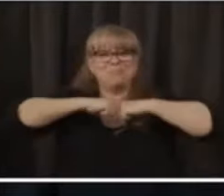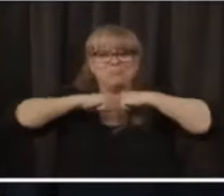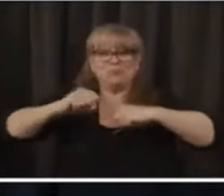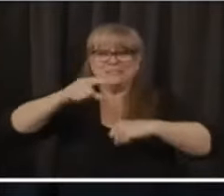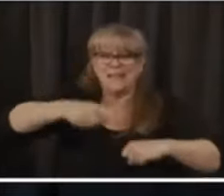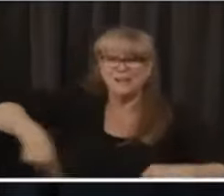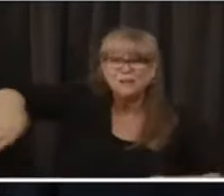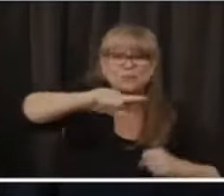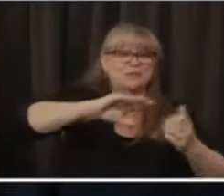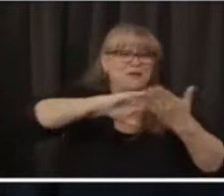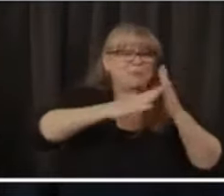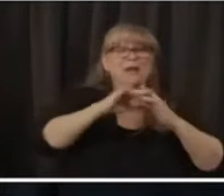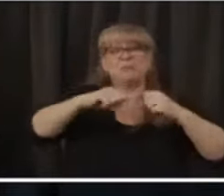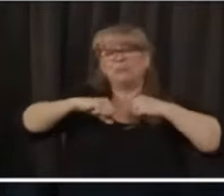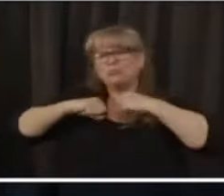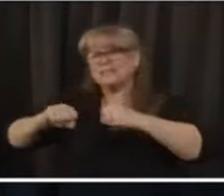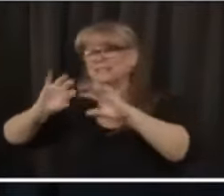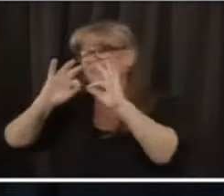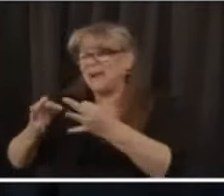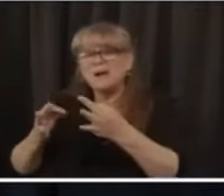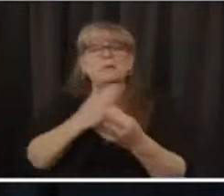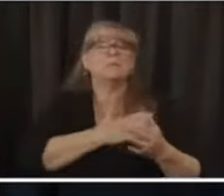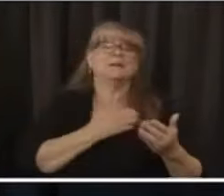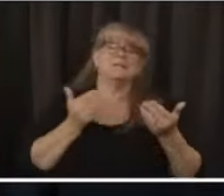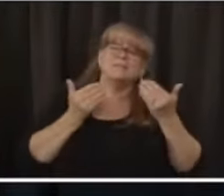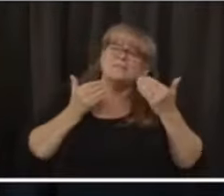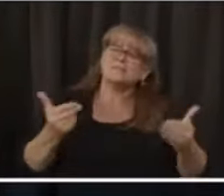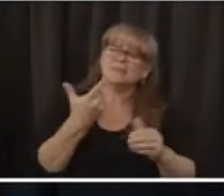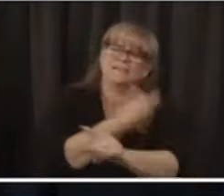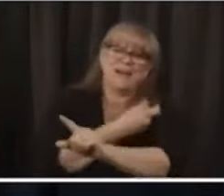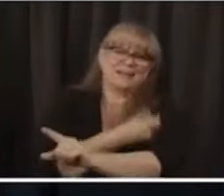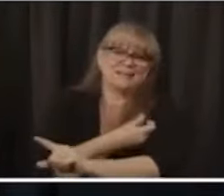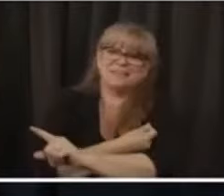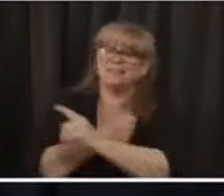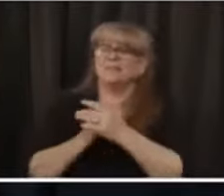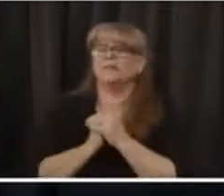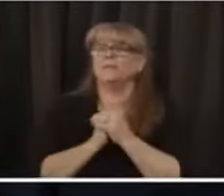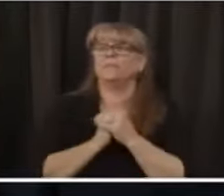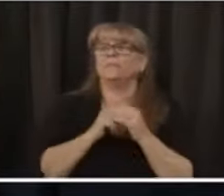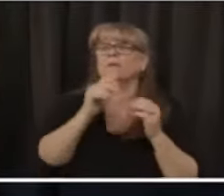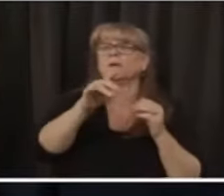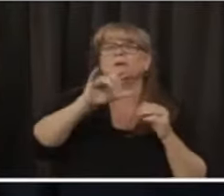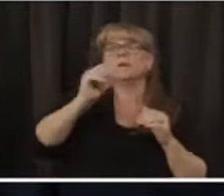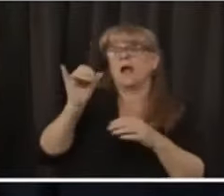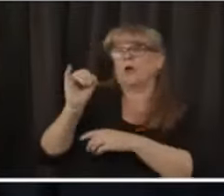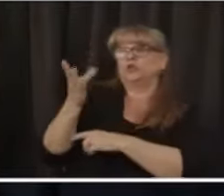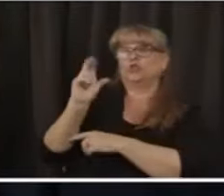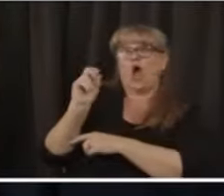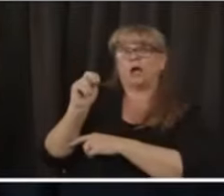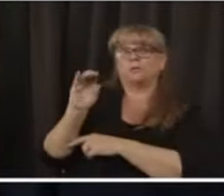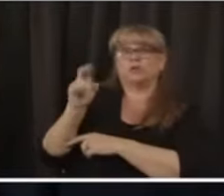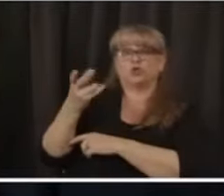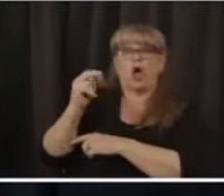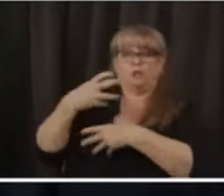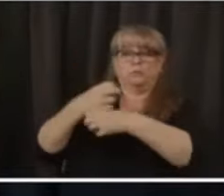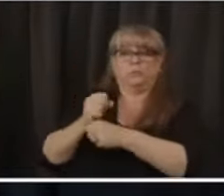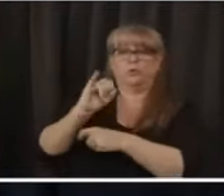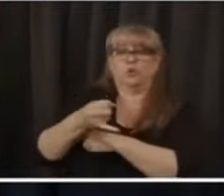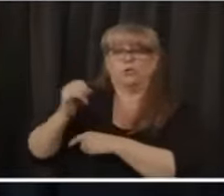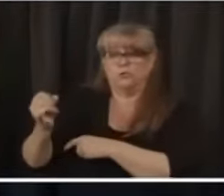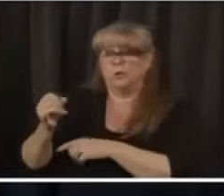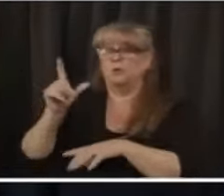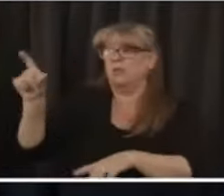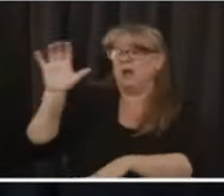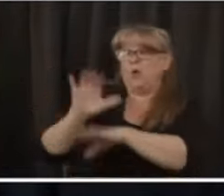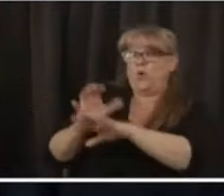vaccinated. Update on the Johnson & Johnson vaccine. Following the 2-week pause from the FDA last Friday, CDPHE